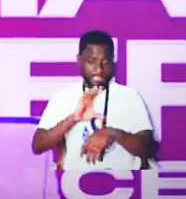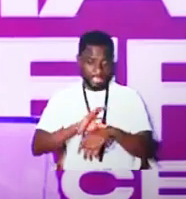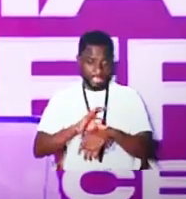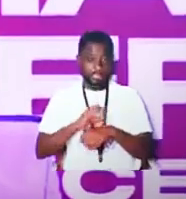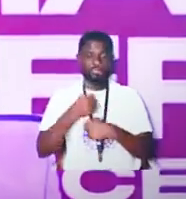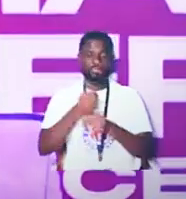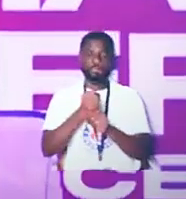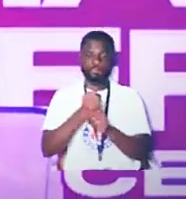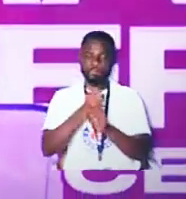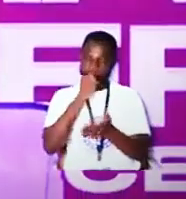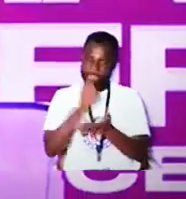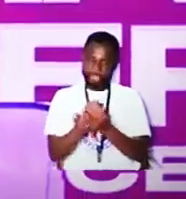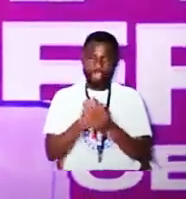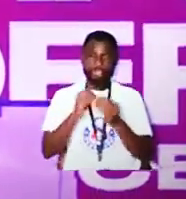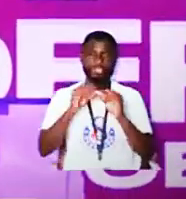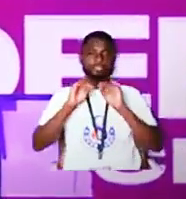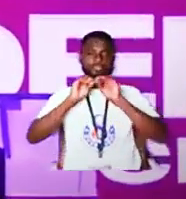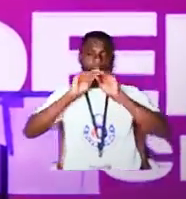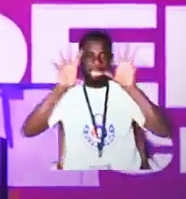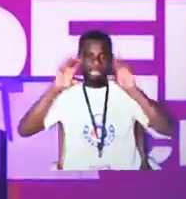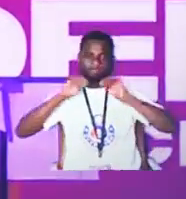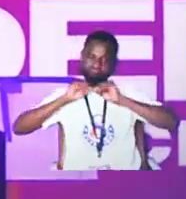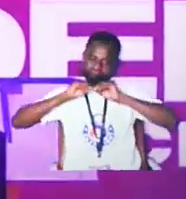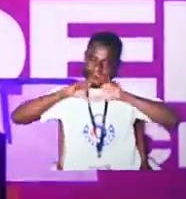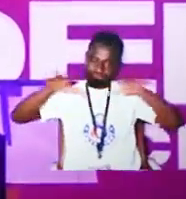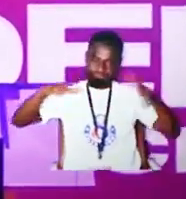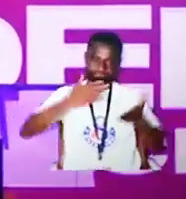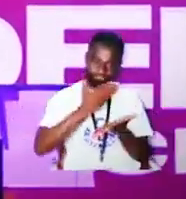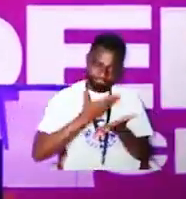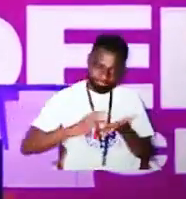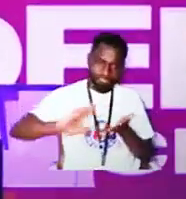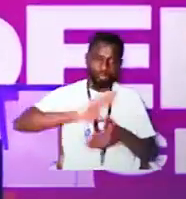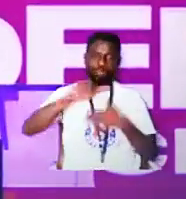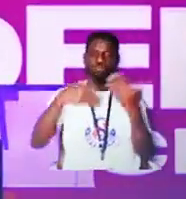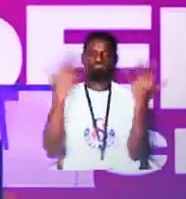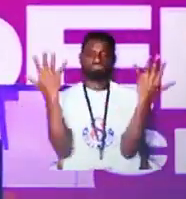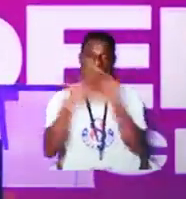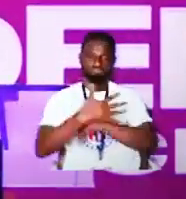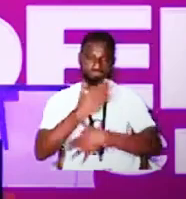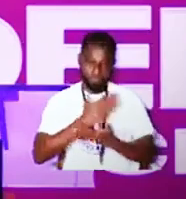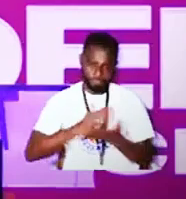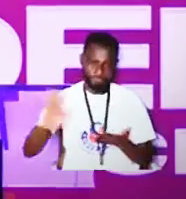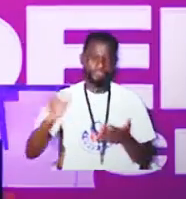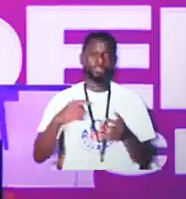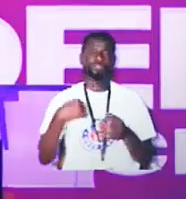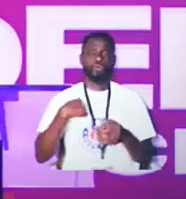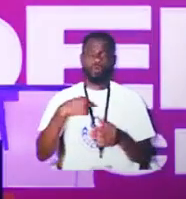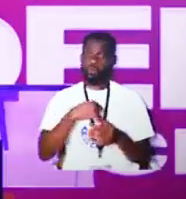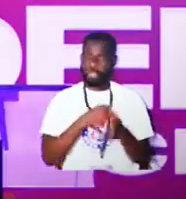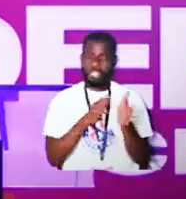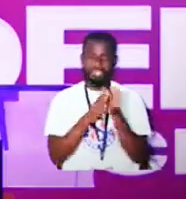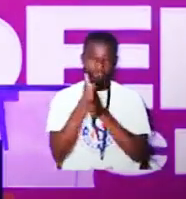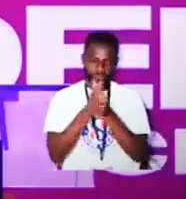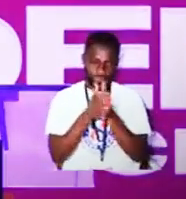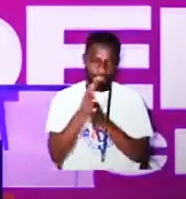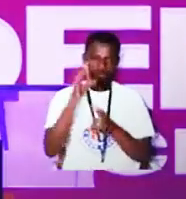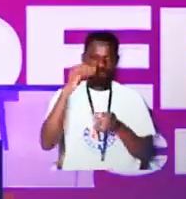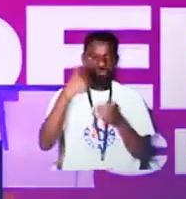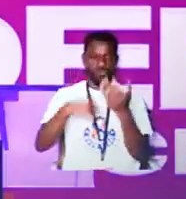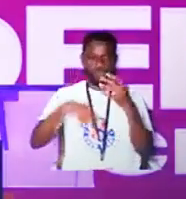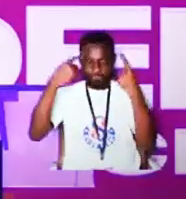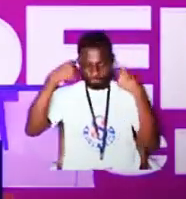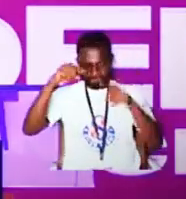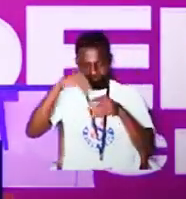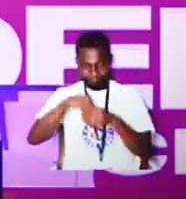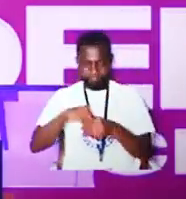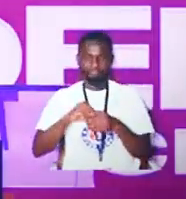light drives this darkness away. So we are interested in what goes on around us.